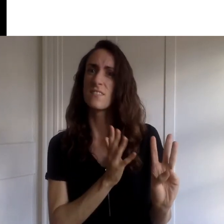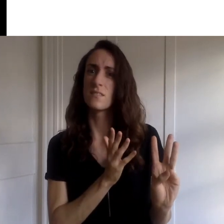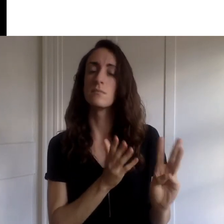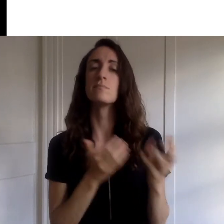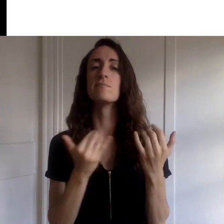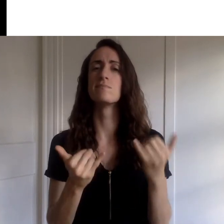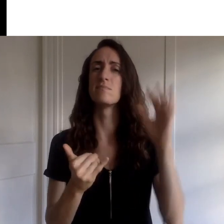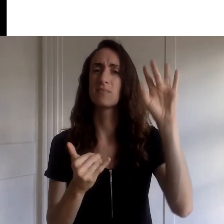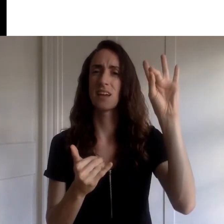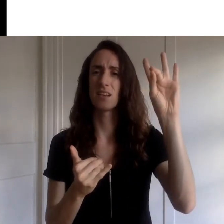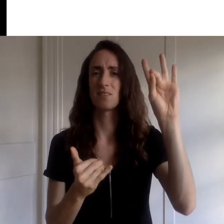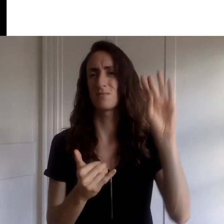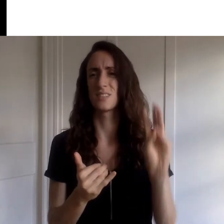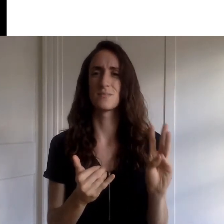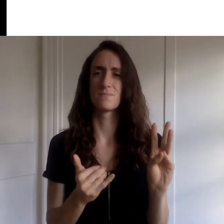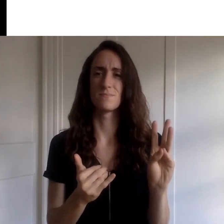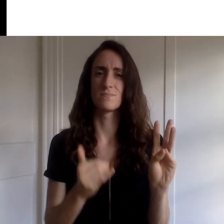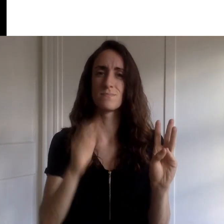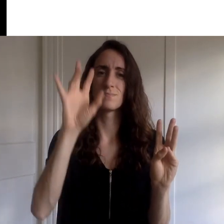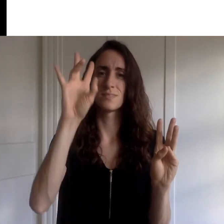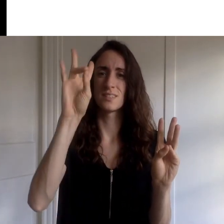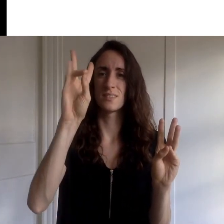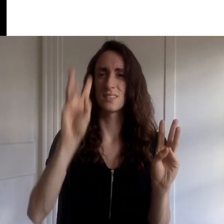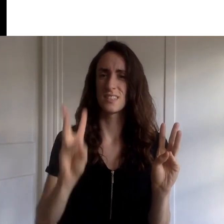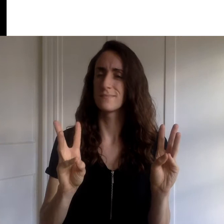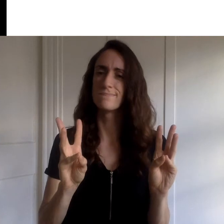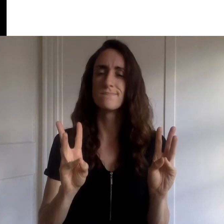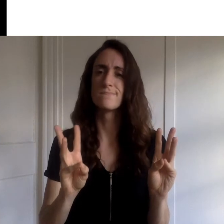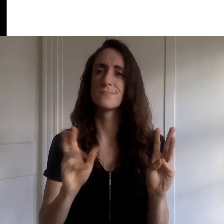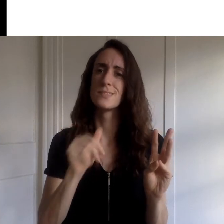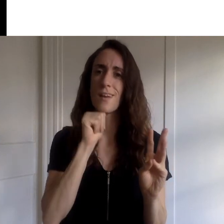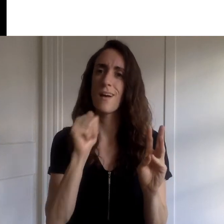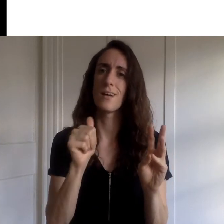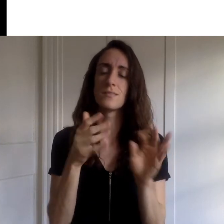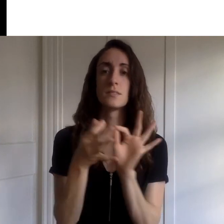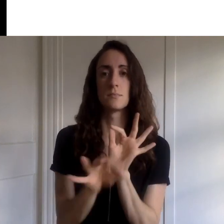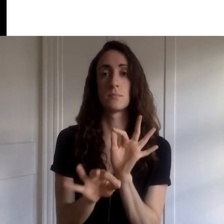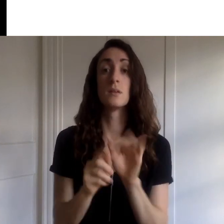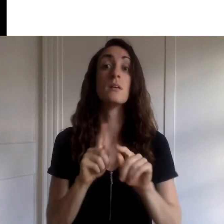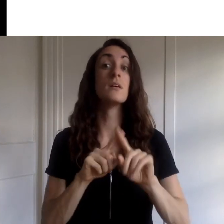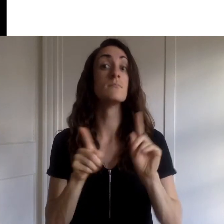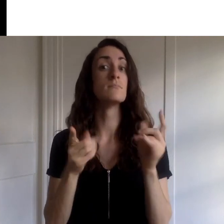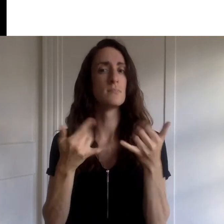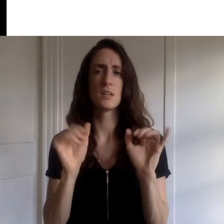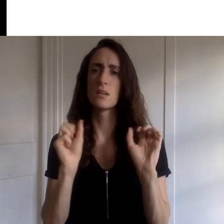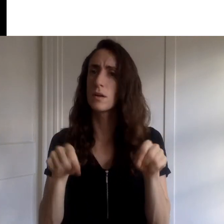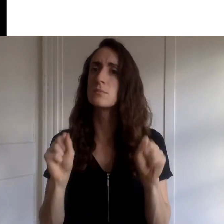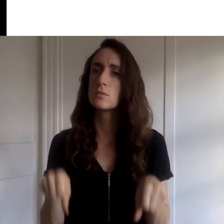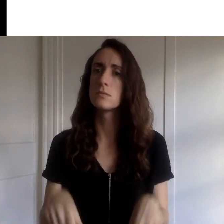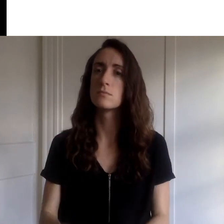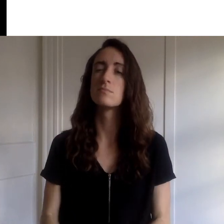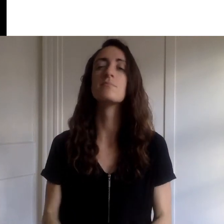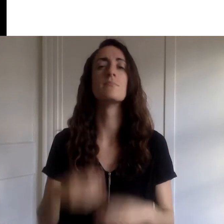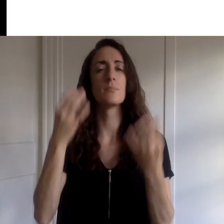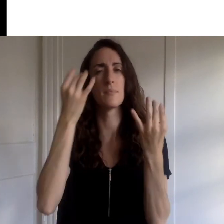6 as it is. But 8 and 6 and 7 and 6 are not so simple. We can still make it work